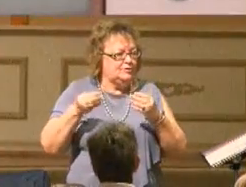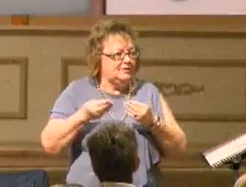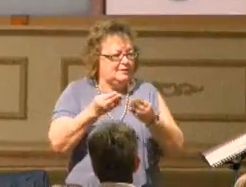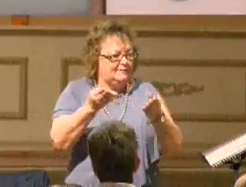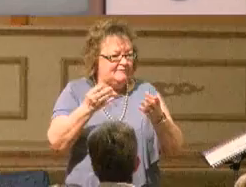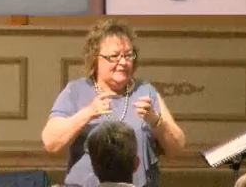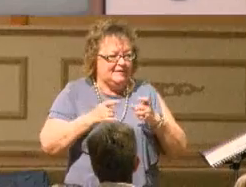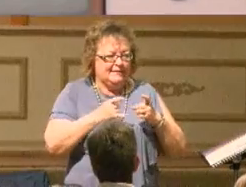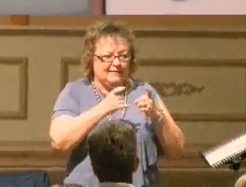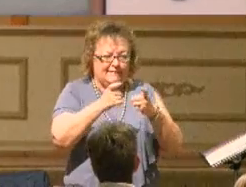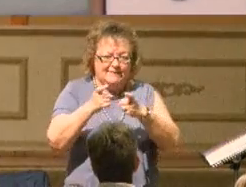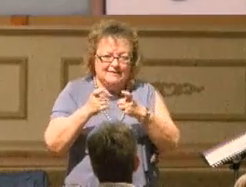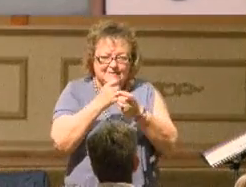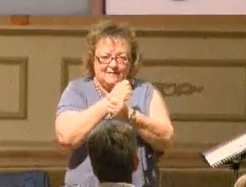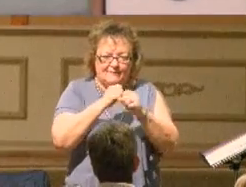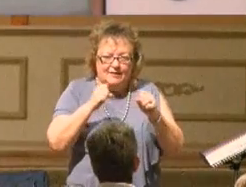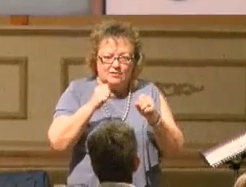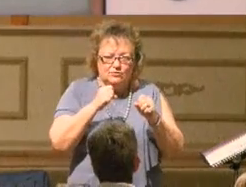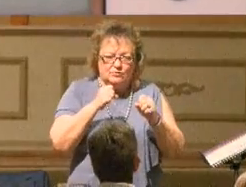to you and to me.